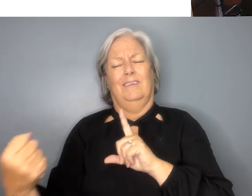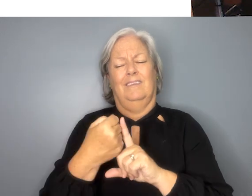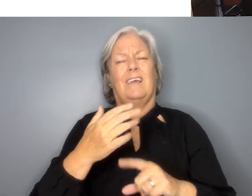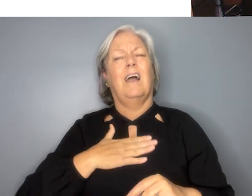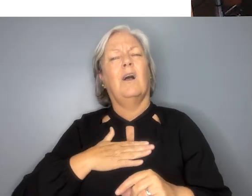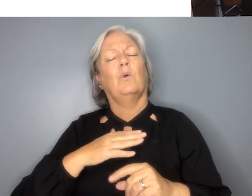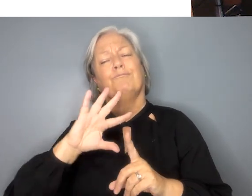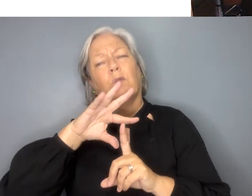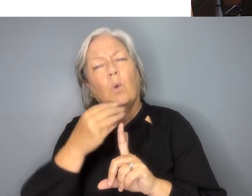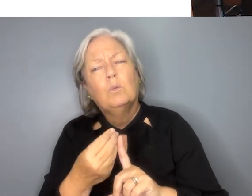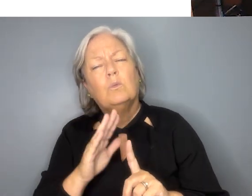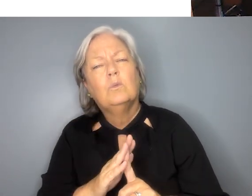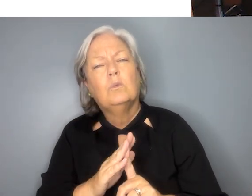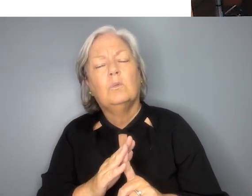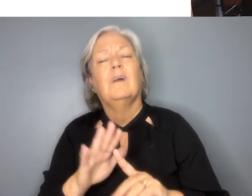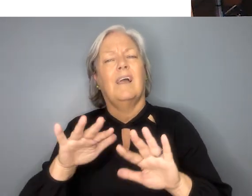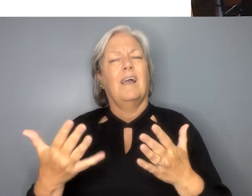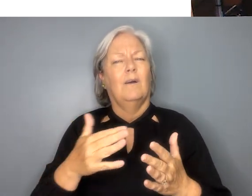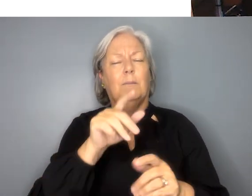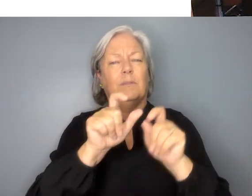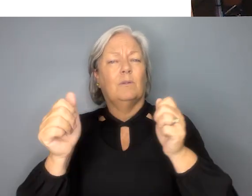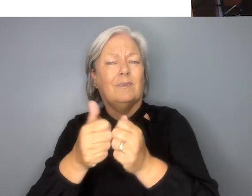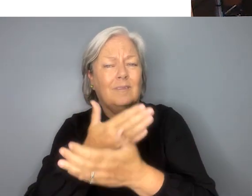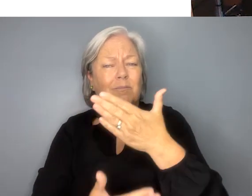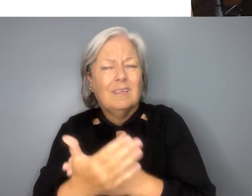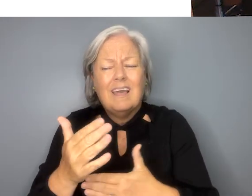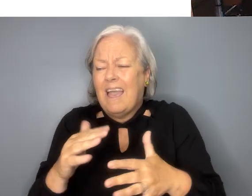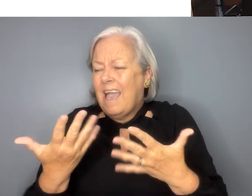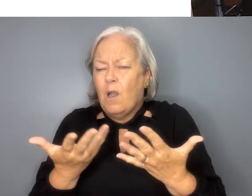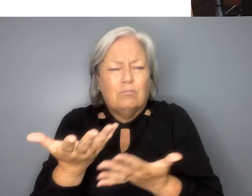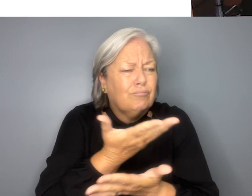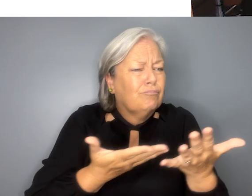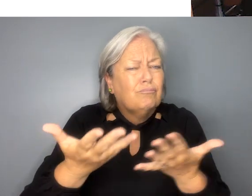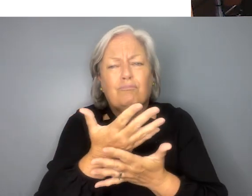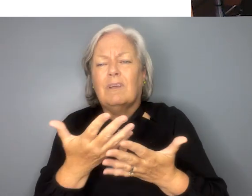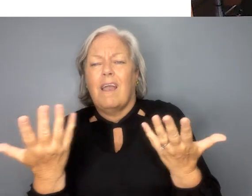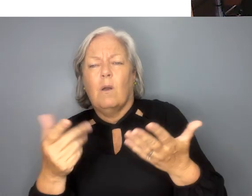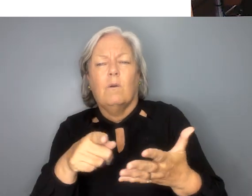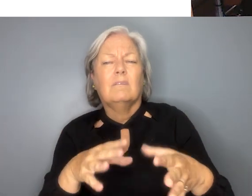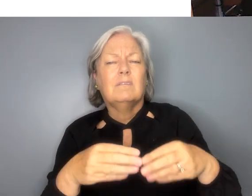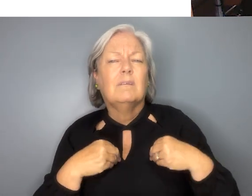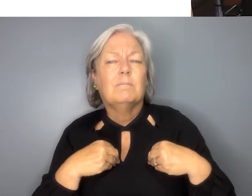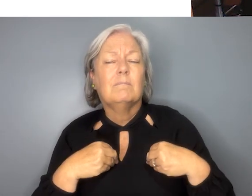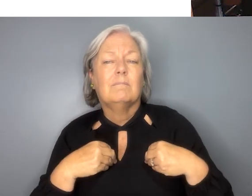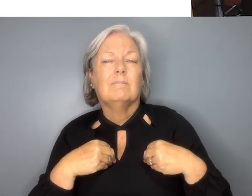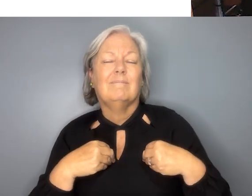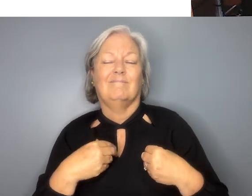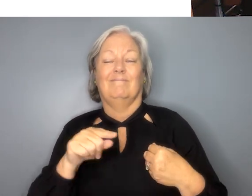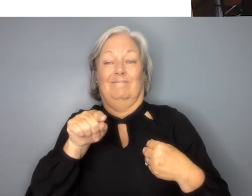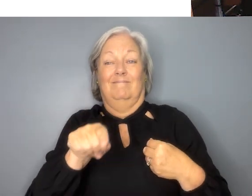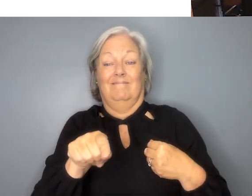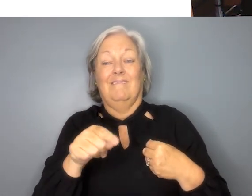on our culture and how we, as people with disabilities, get to interact and be accepted and play our part in community. And